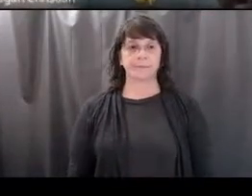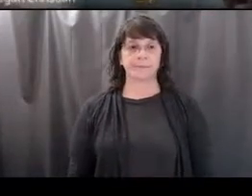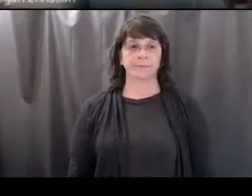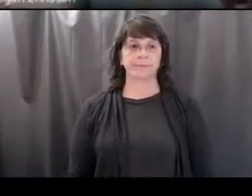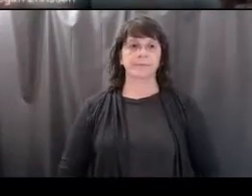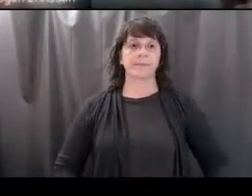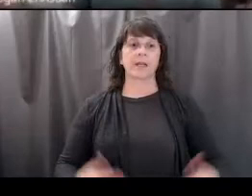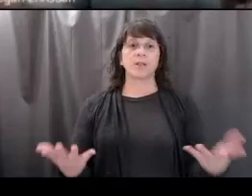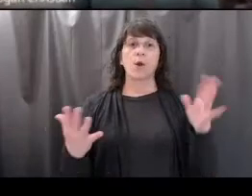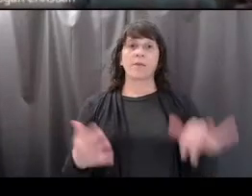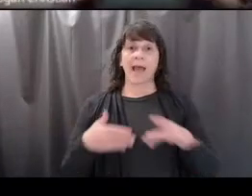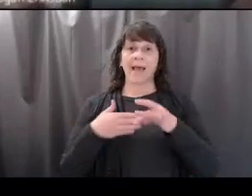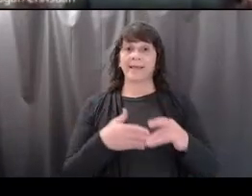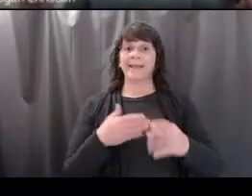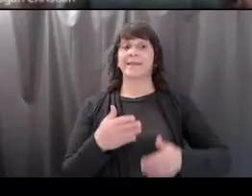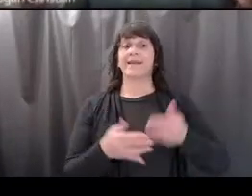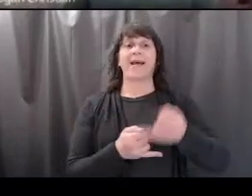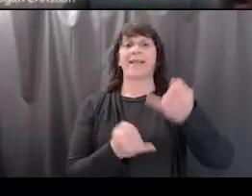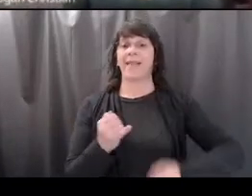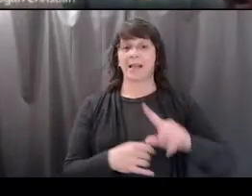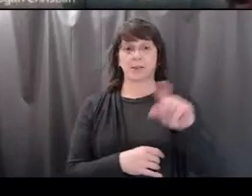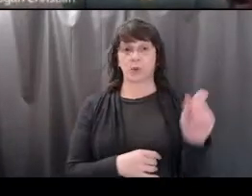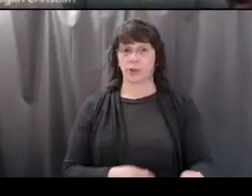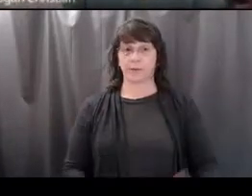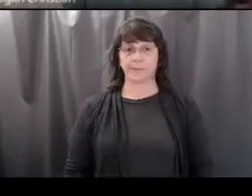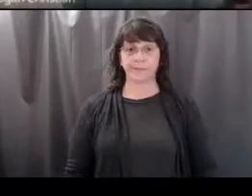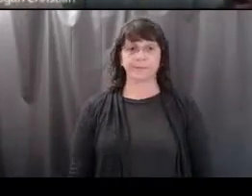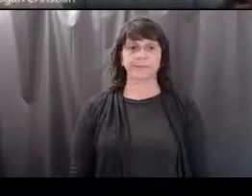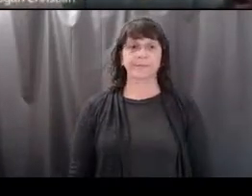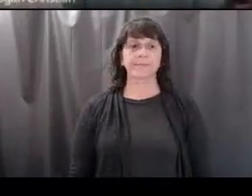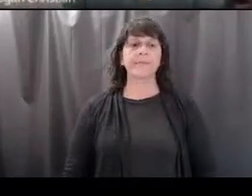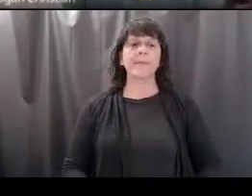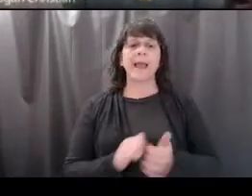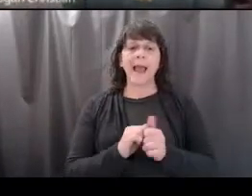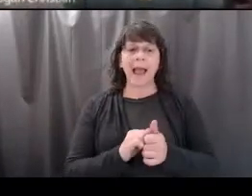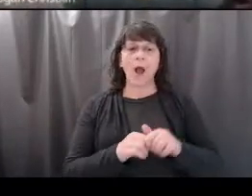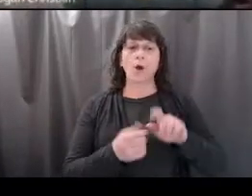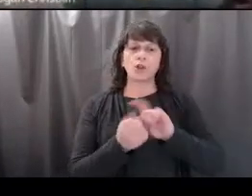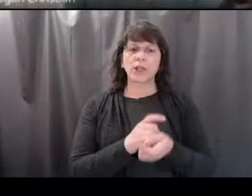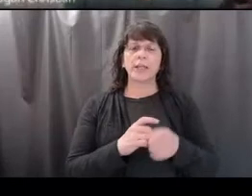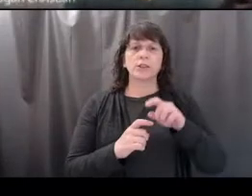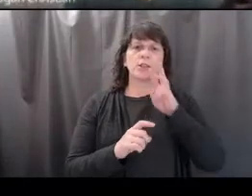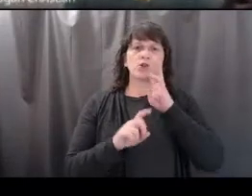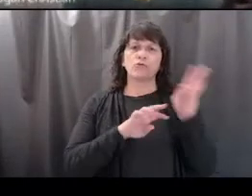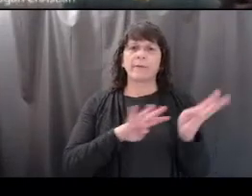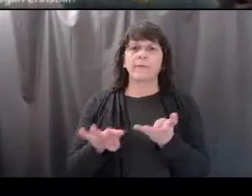So that kind of leads us to our last question of our lesson. That's, how do changes in streamflow affect